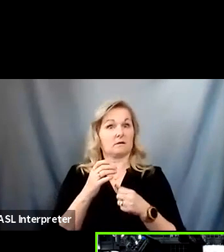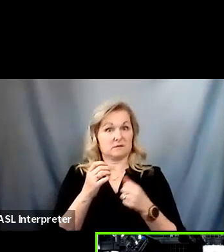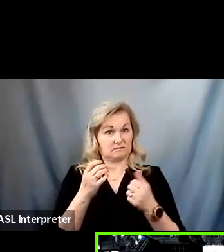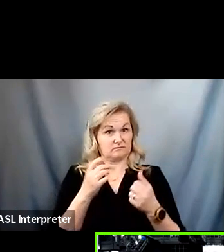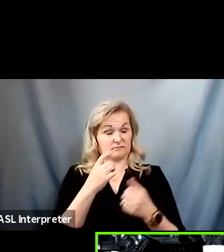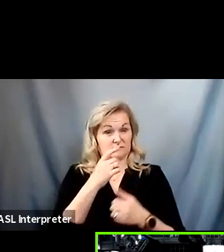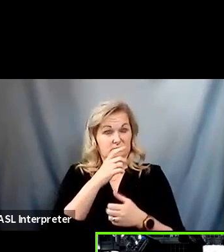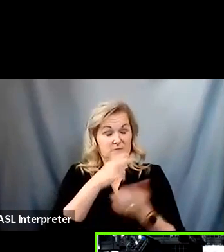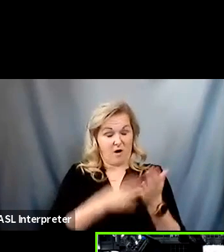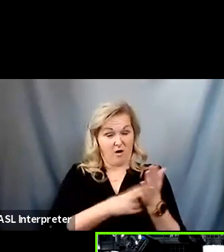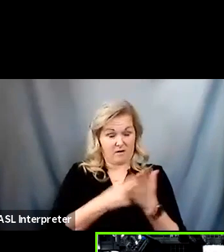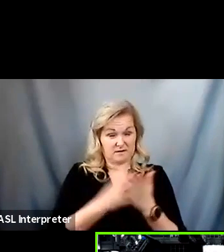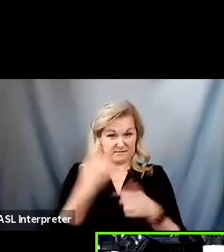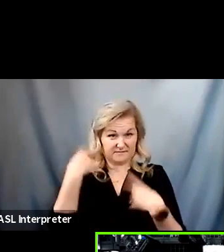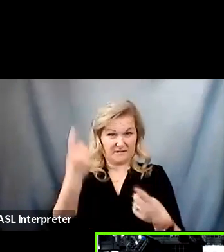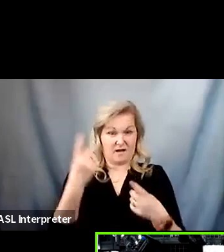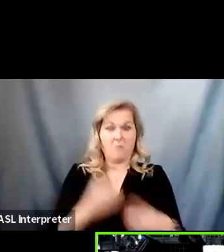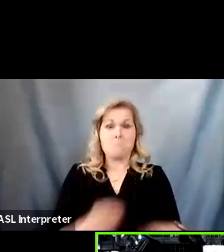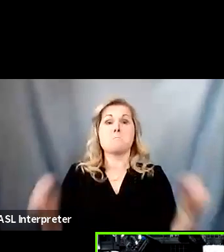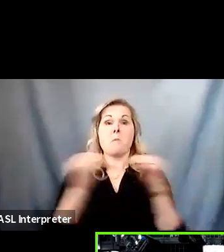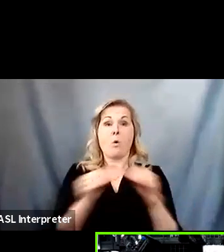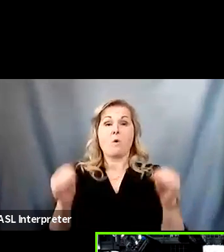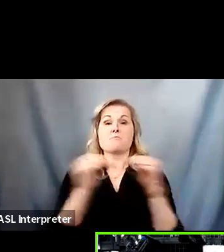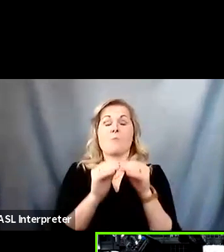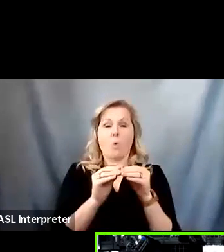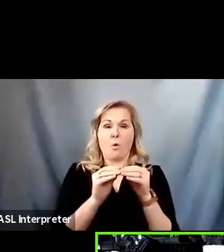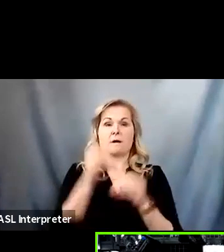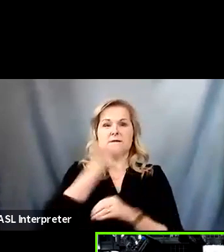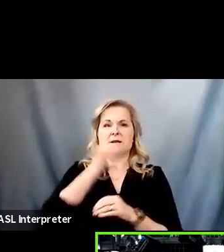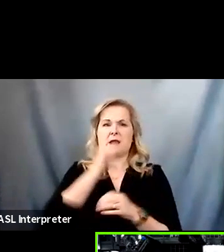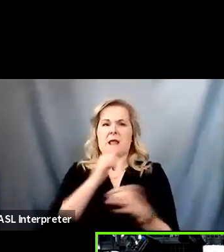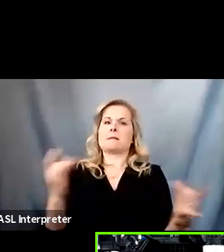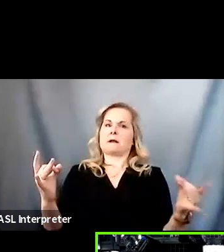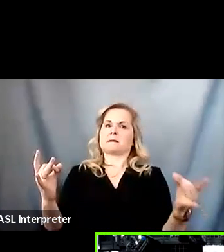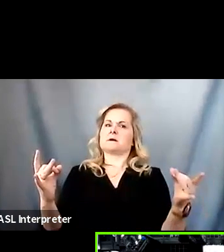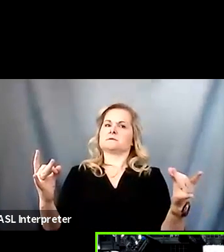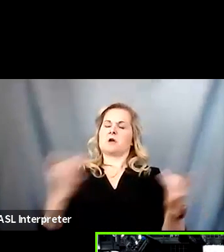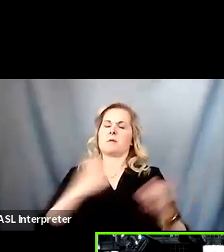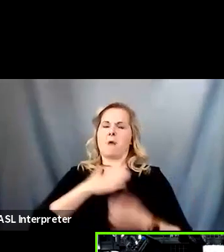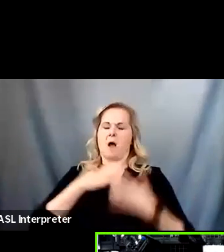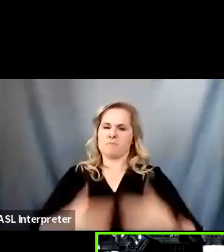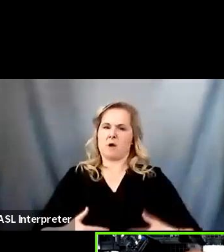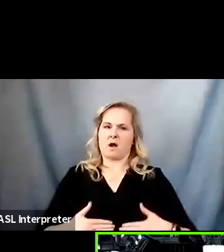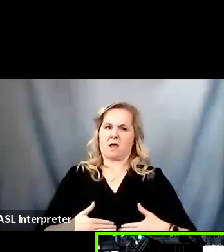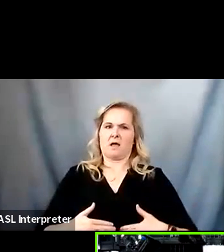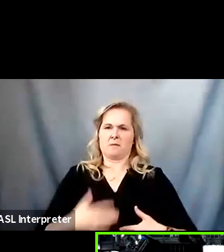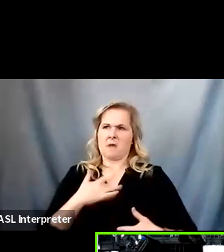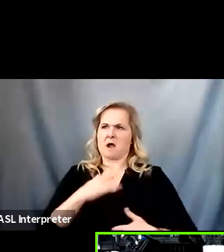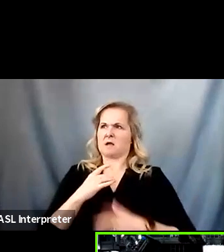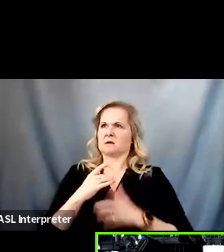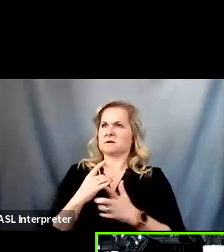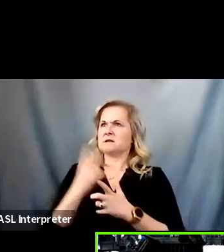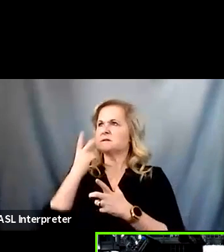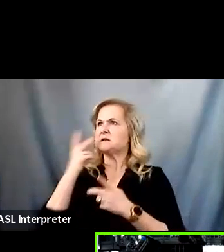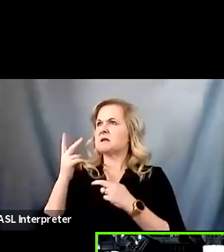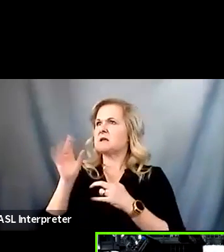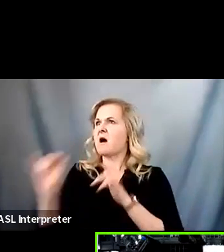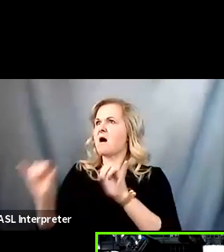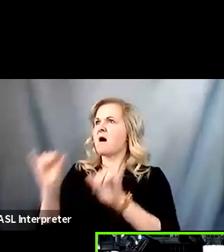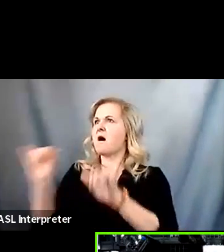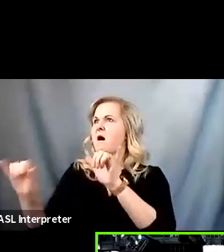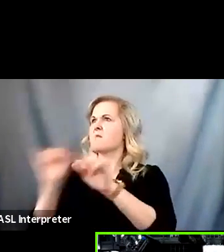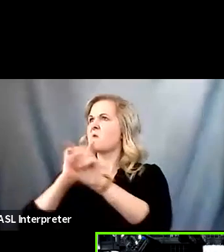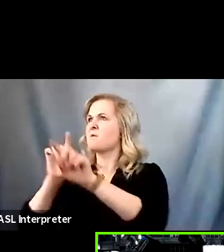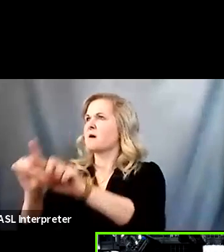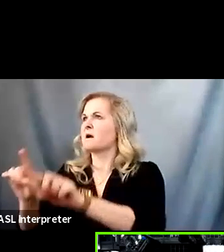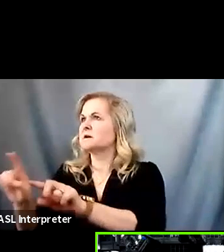meditations just because I recognize my body is probably reacting to more of this stuff that's going on in the world. In